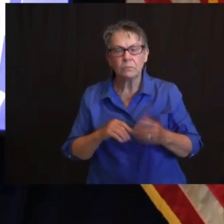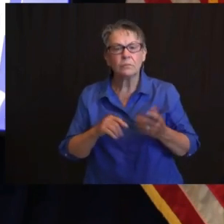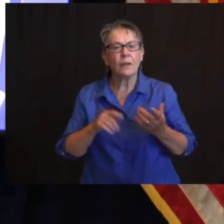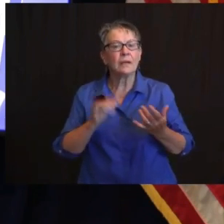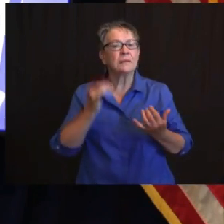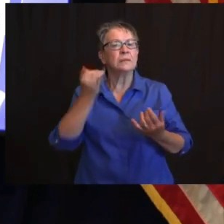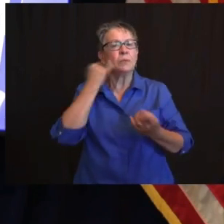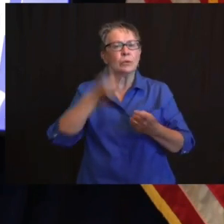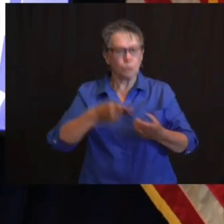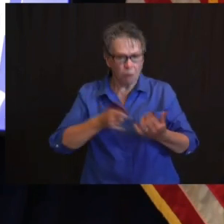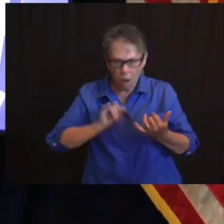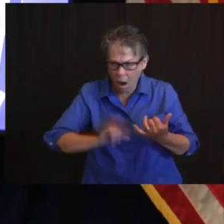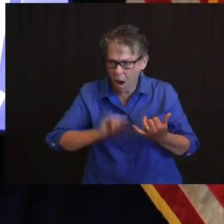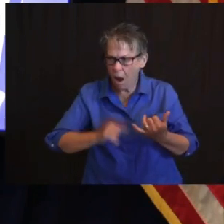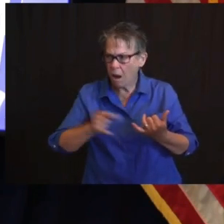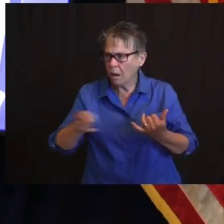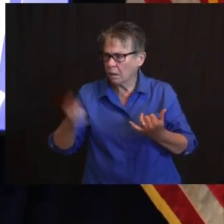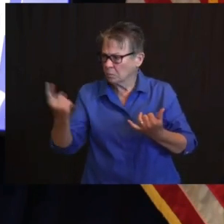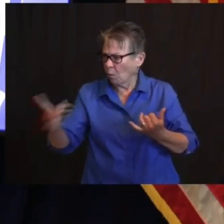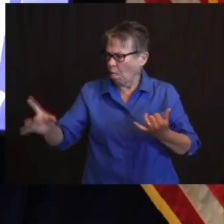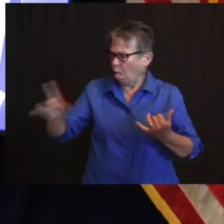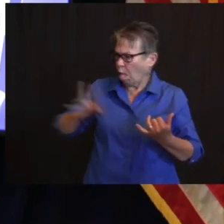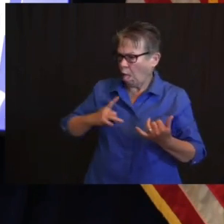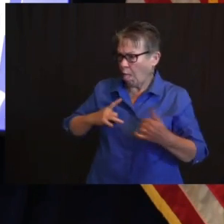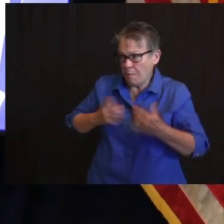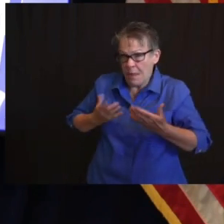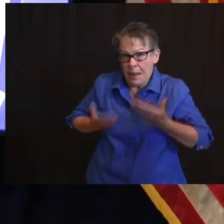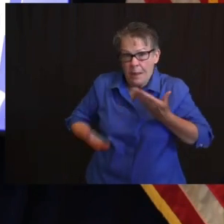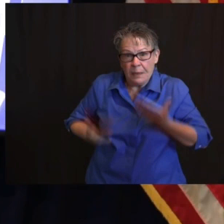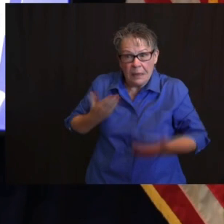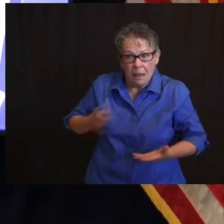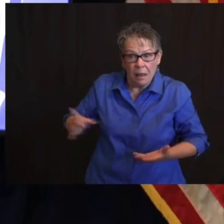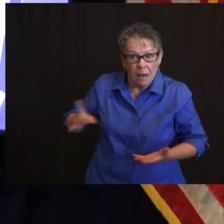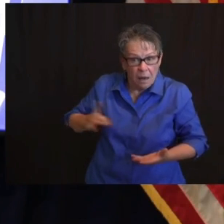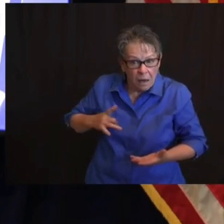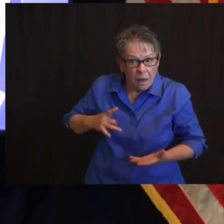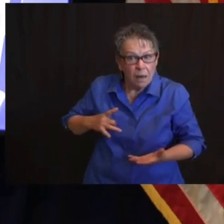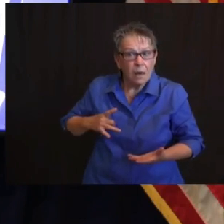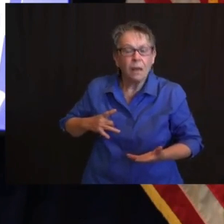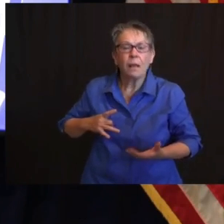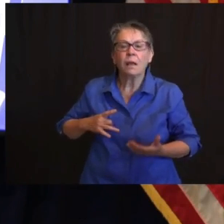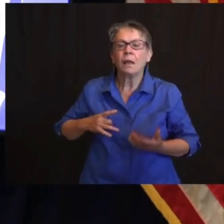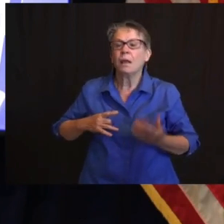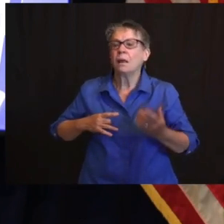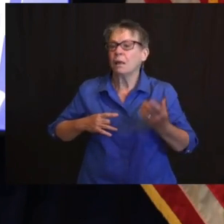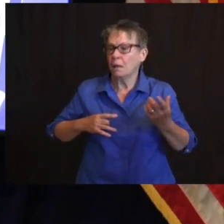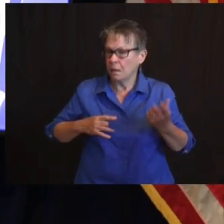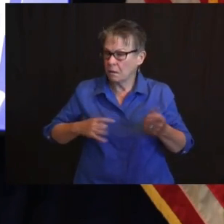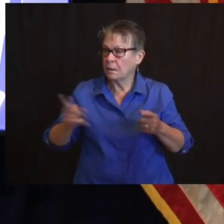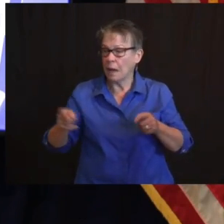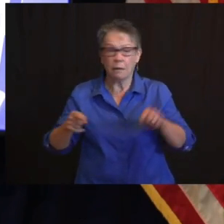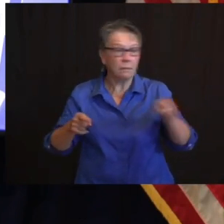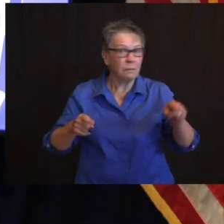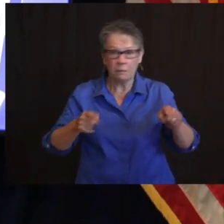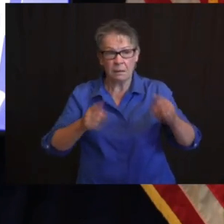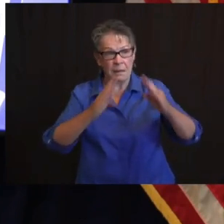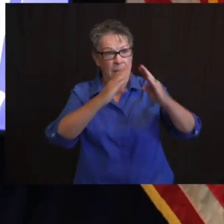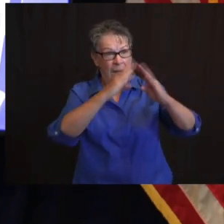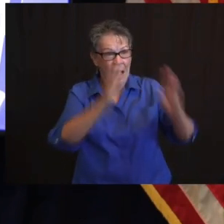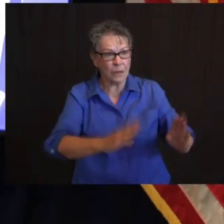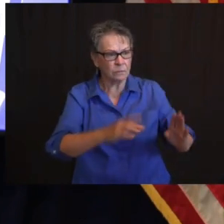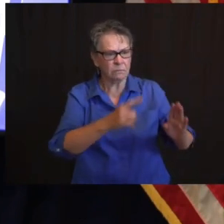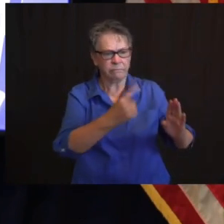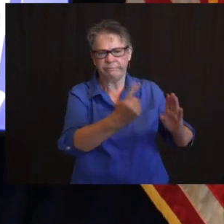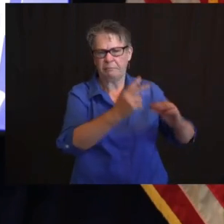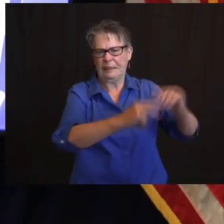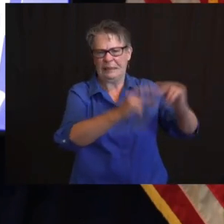available. If you are worried about your job, contact tracers can also refer you to community supports, such